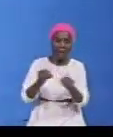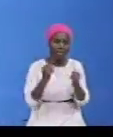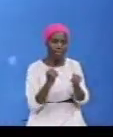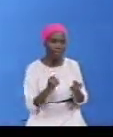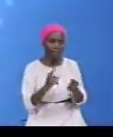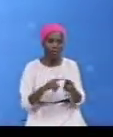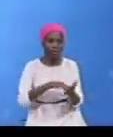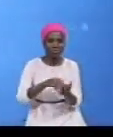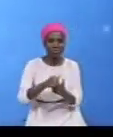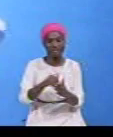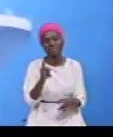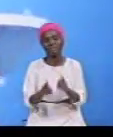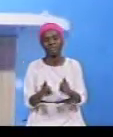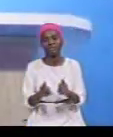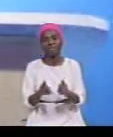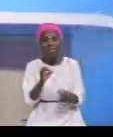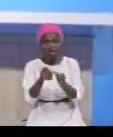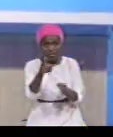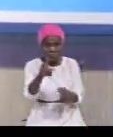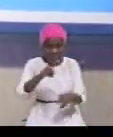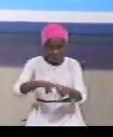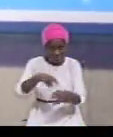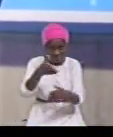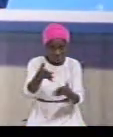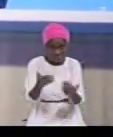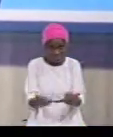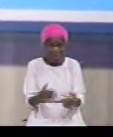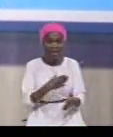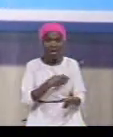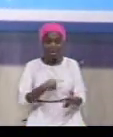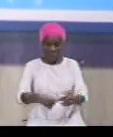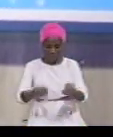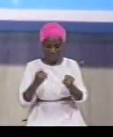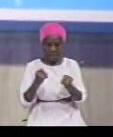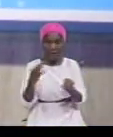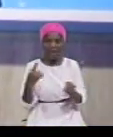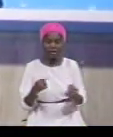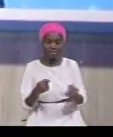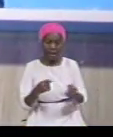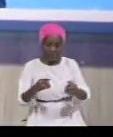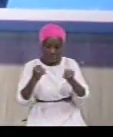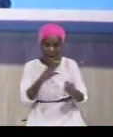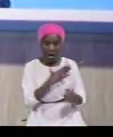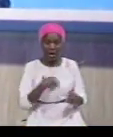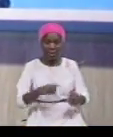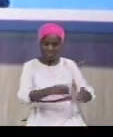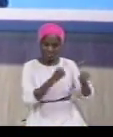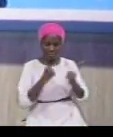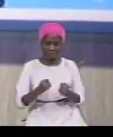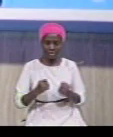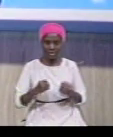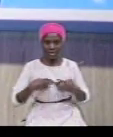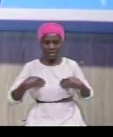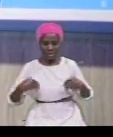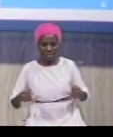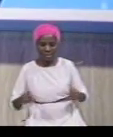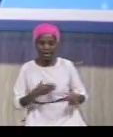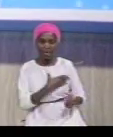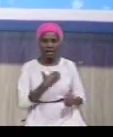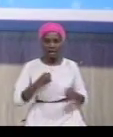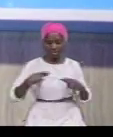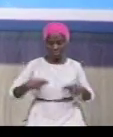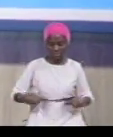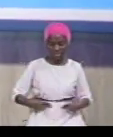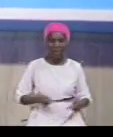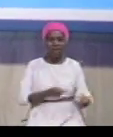you're fainting there, if you're sickly there, the power and the strength for healing and health, for dominion and